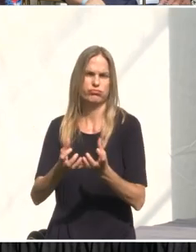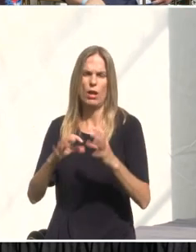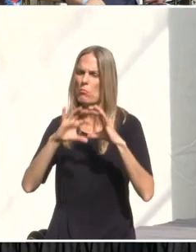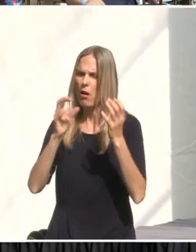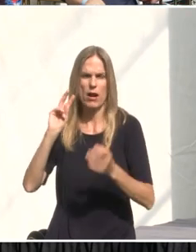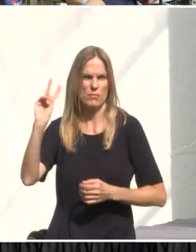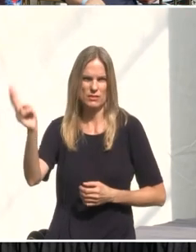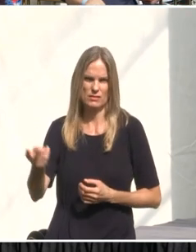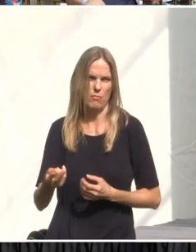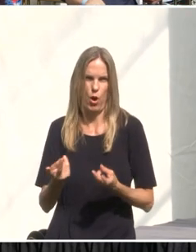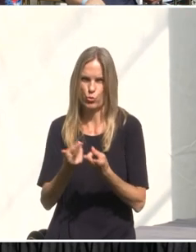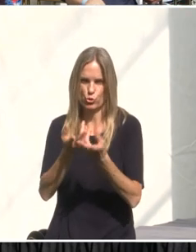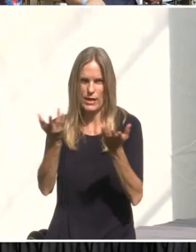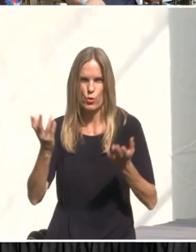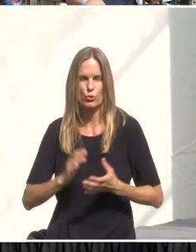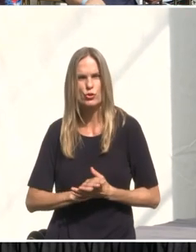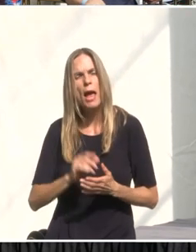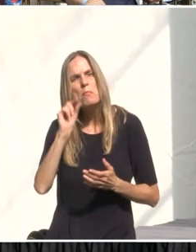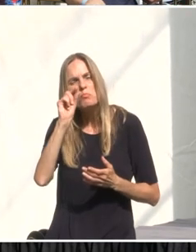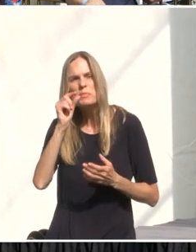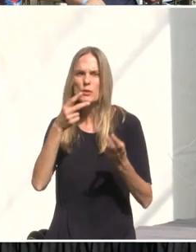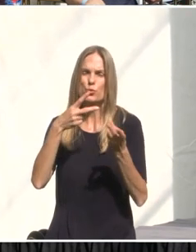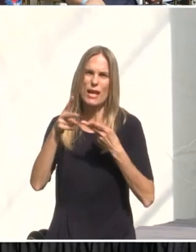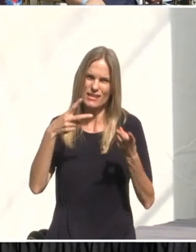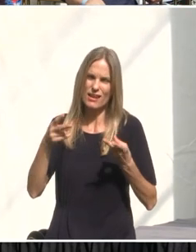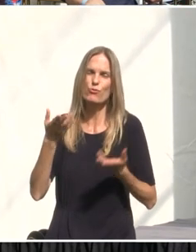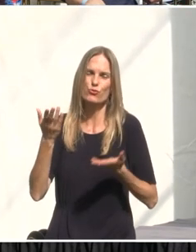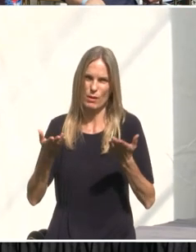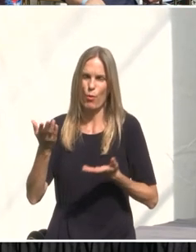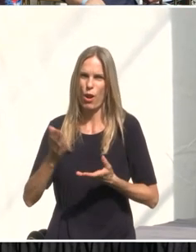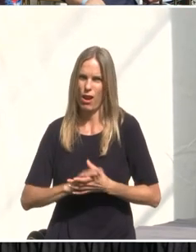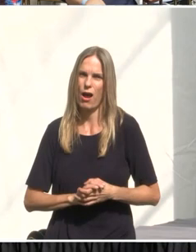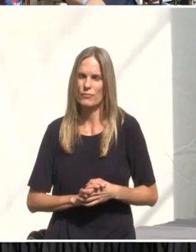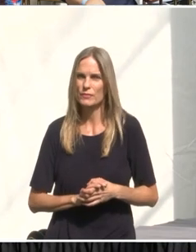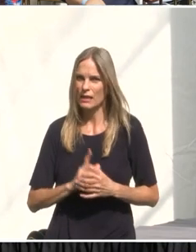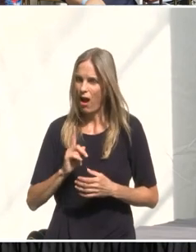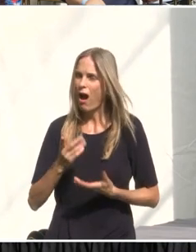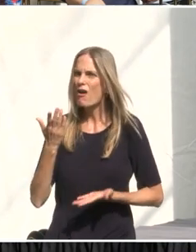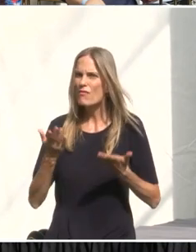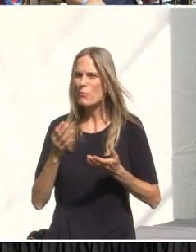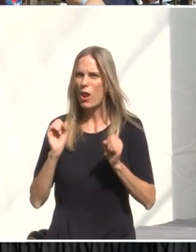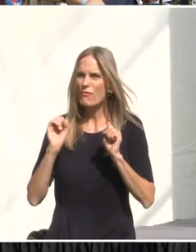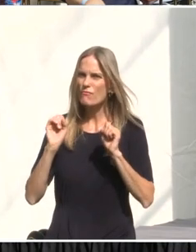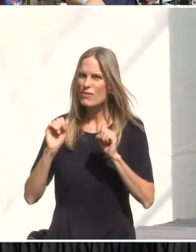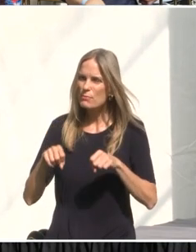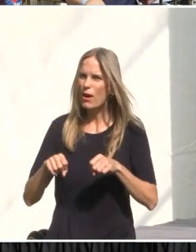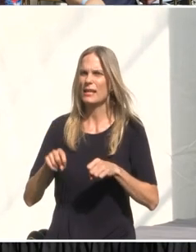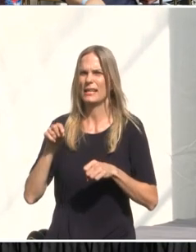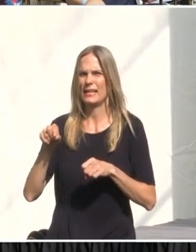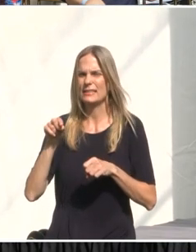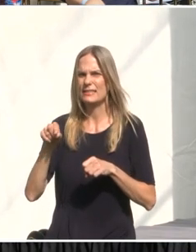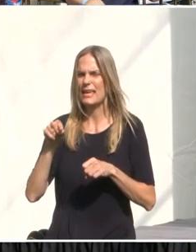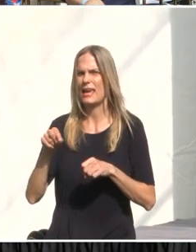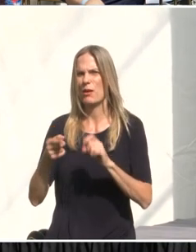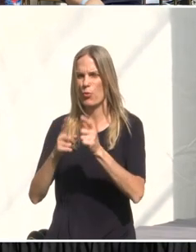in the world. There are some differences, though. And there are possibilities to evolve and to get